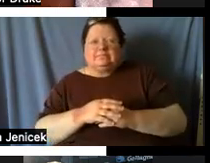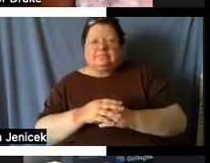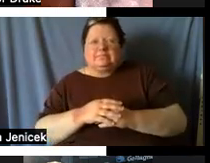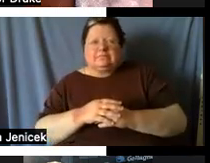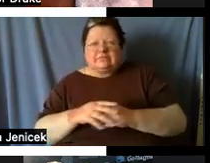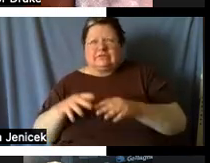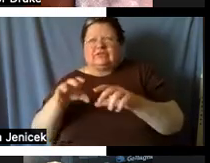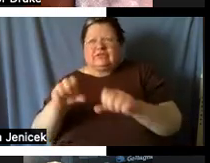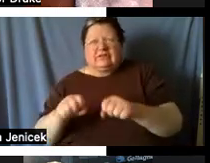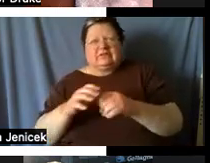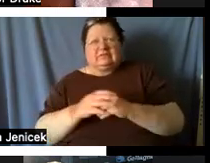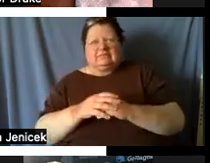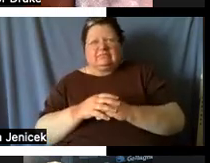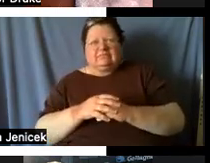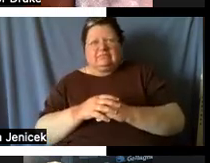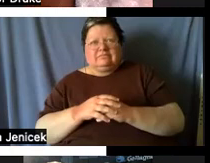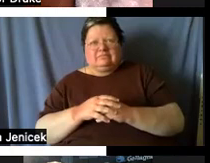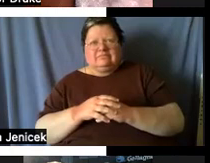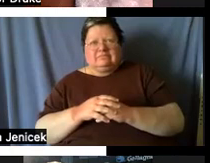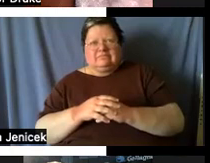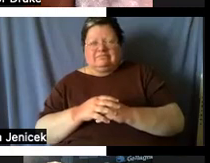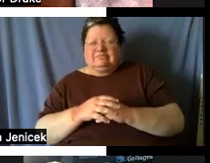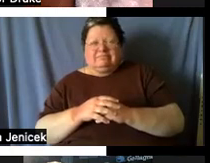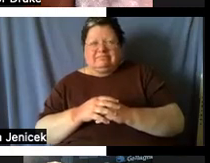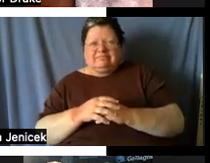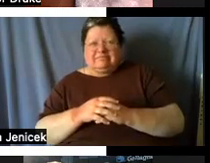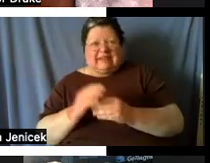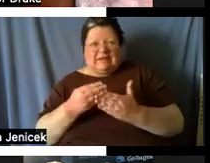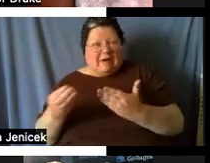Confiscated it, didn't generally buy it.